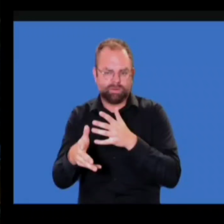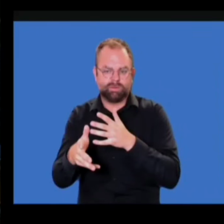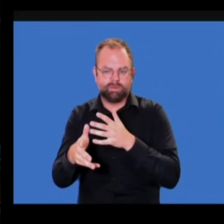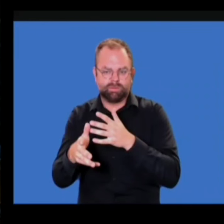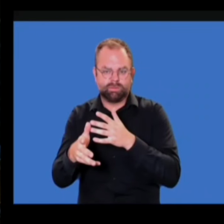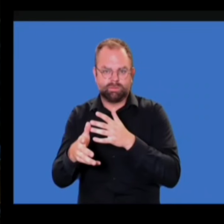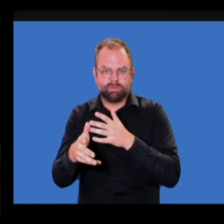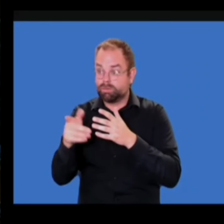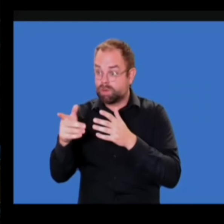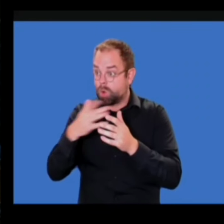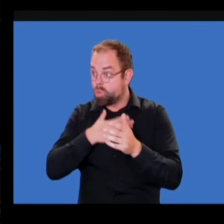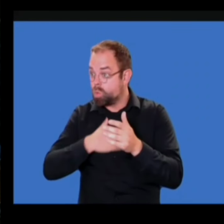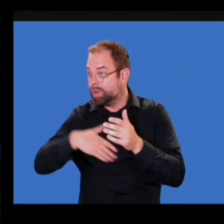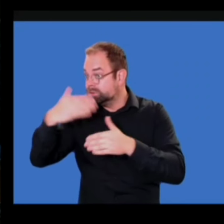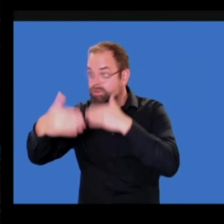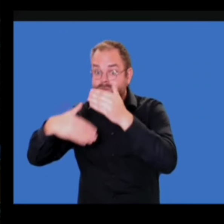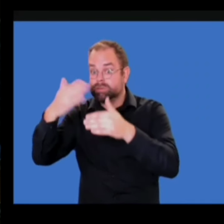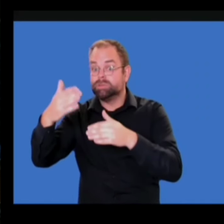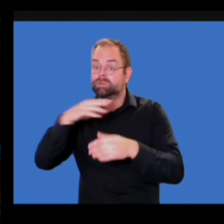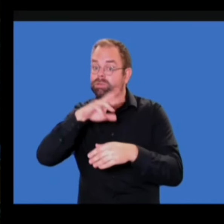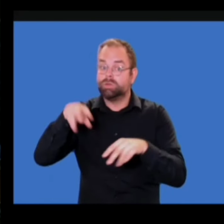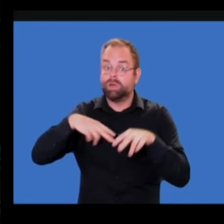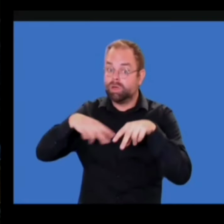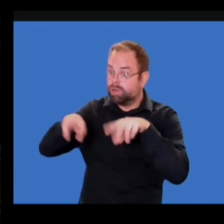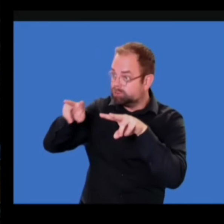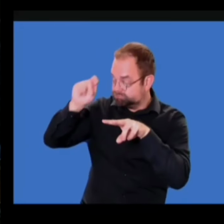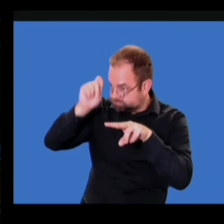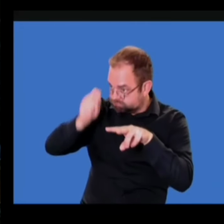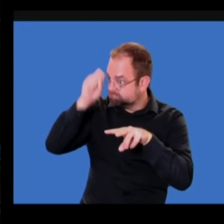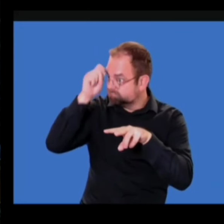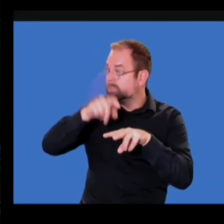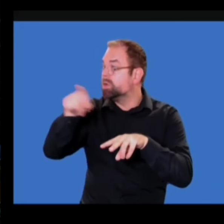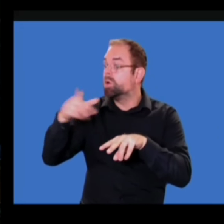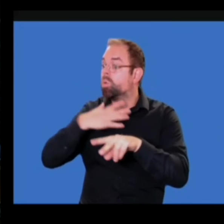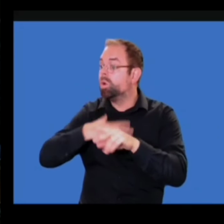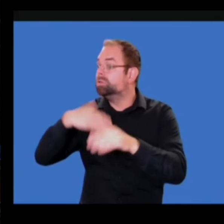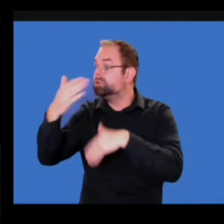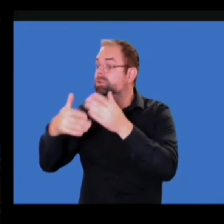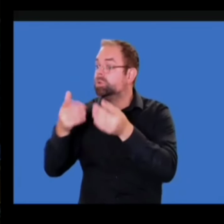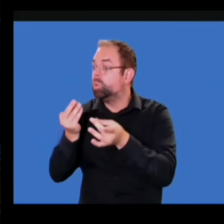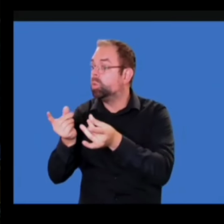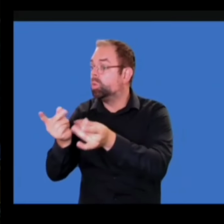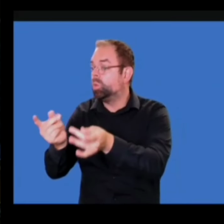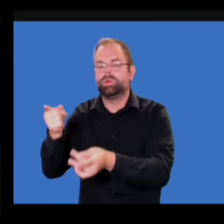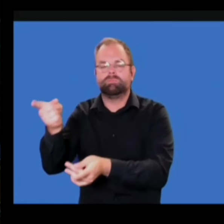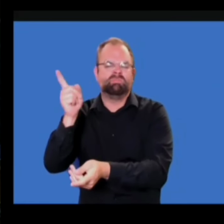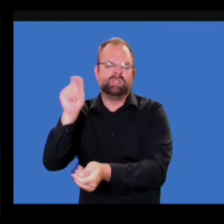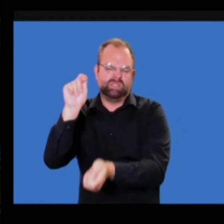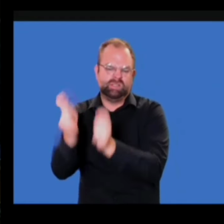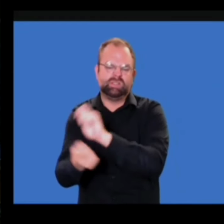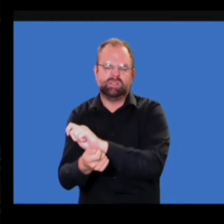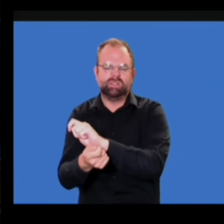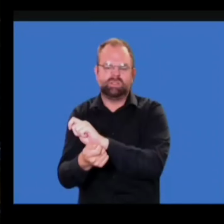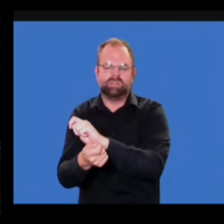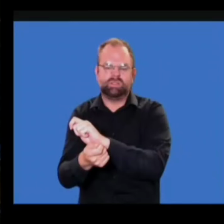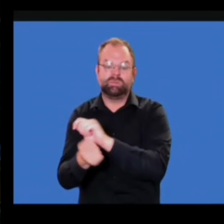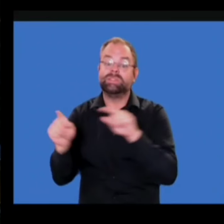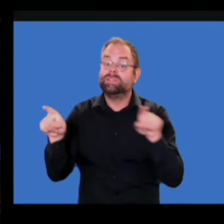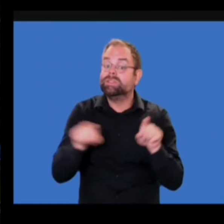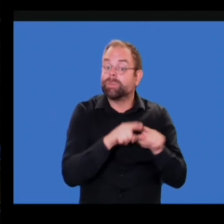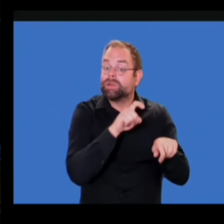that govern us, making them more representative, transparent,